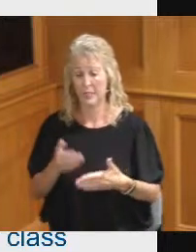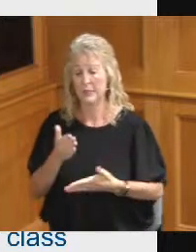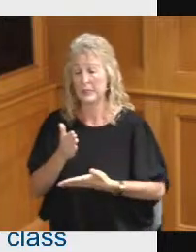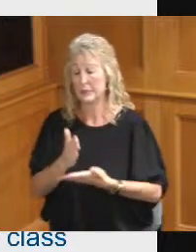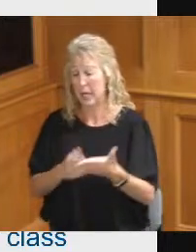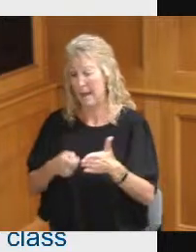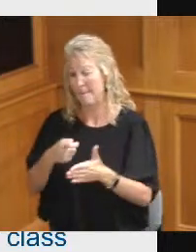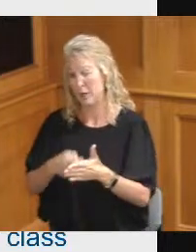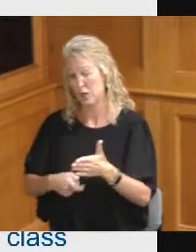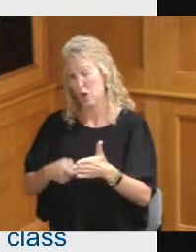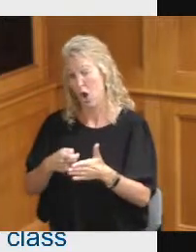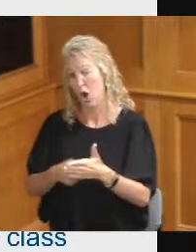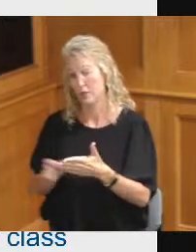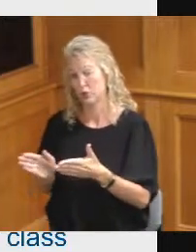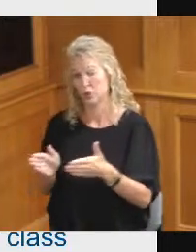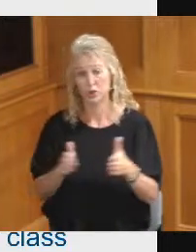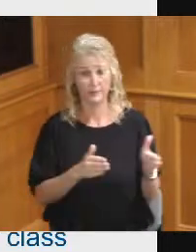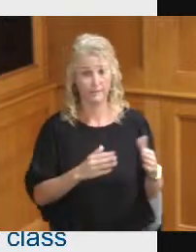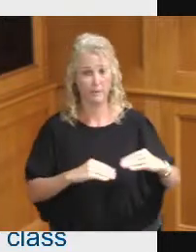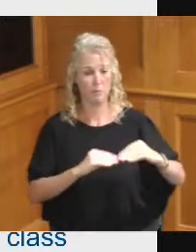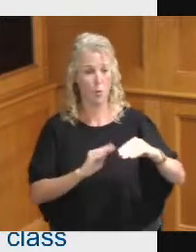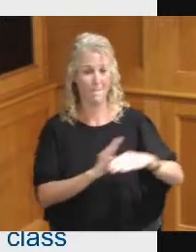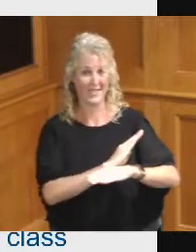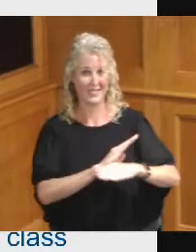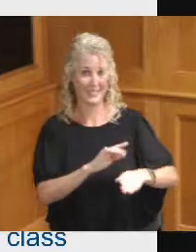from residential to commercial and industrial.